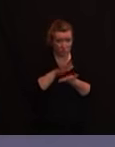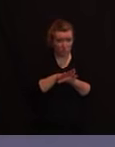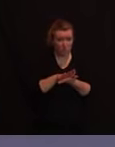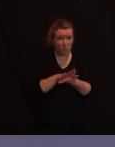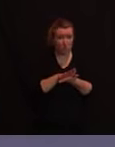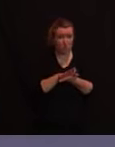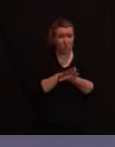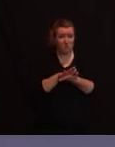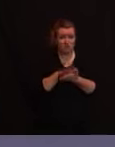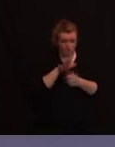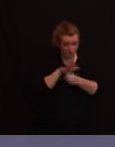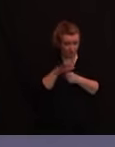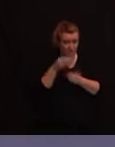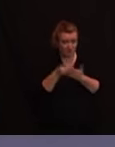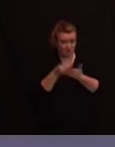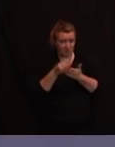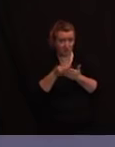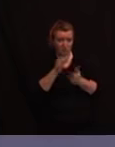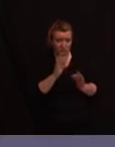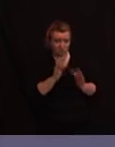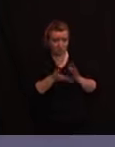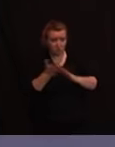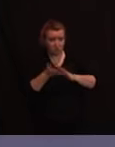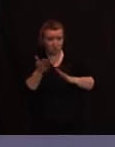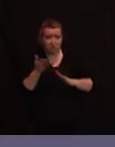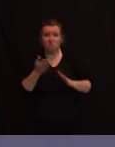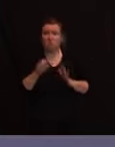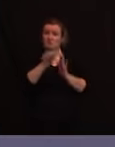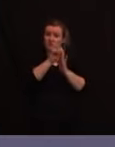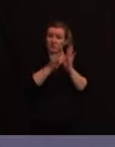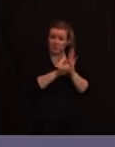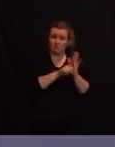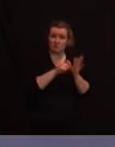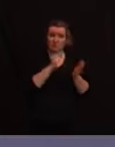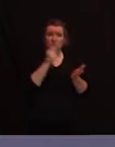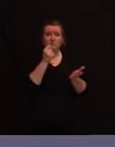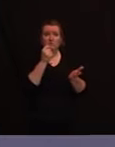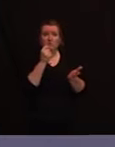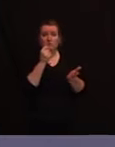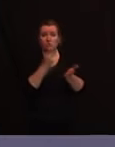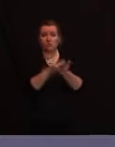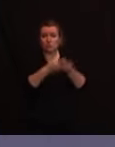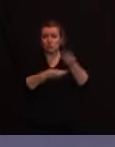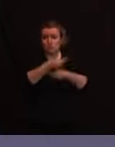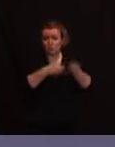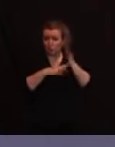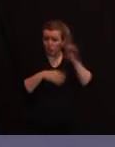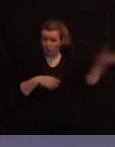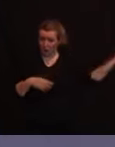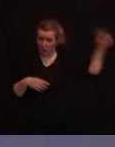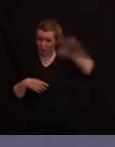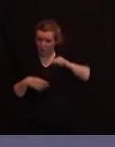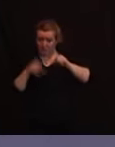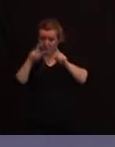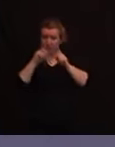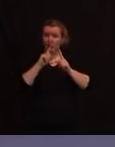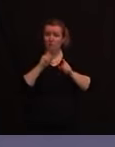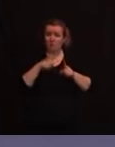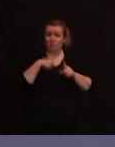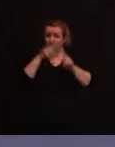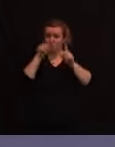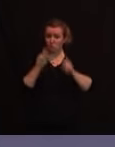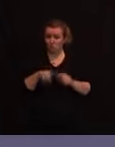the state treasurer to these briefings at some point to answer our budget questions? I'll start with